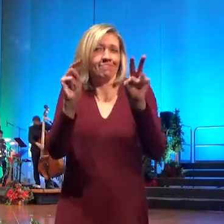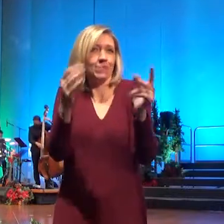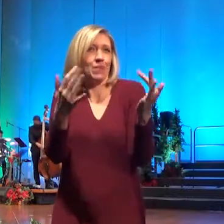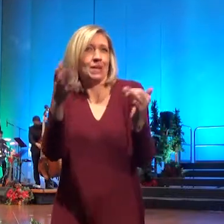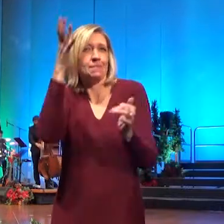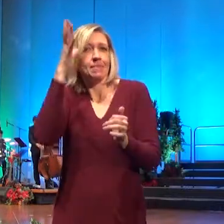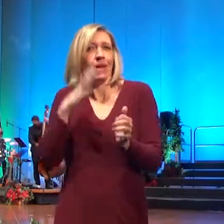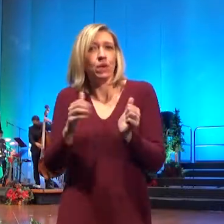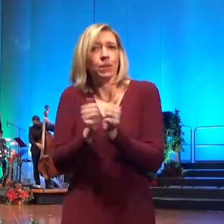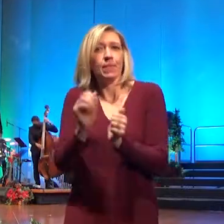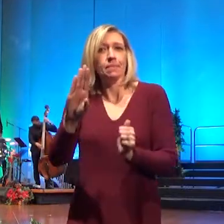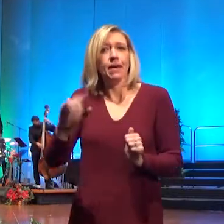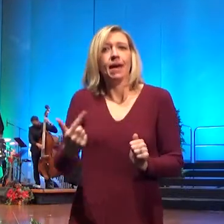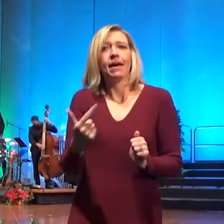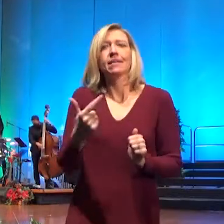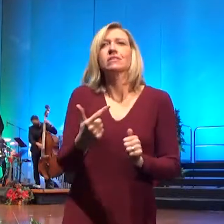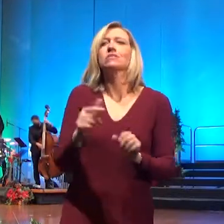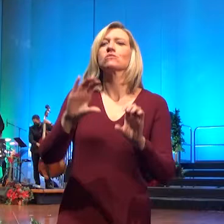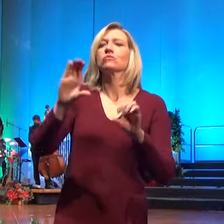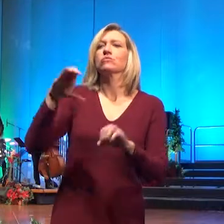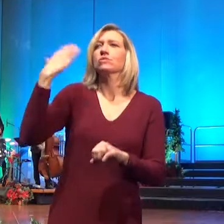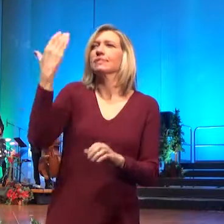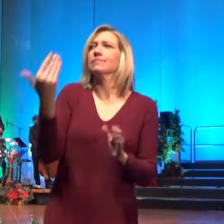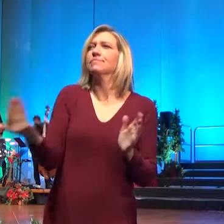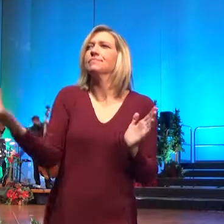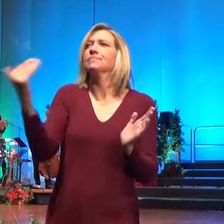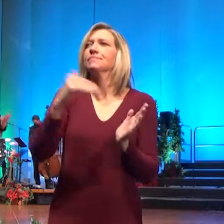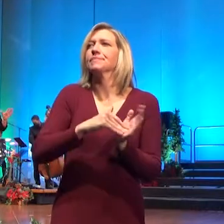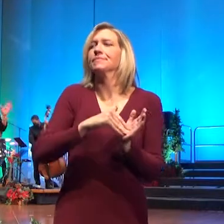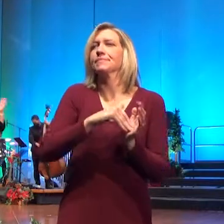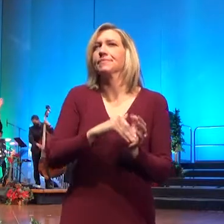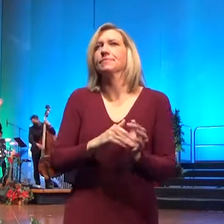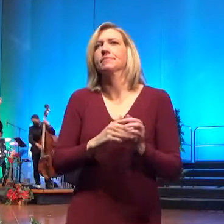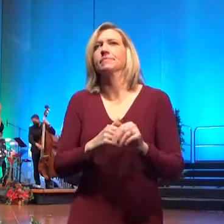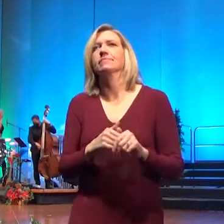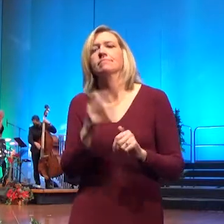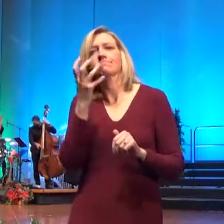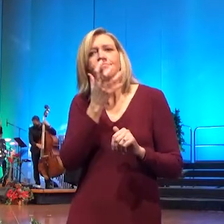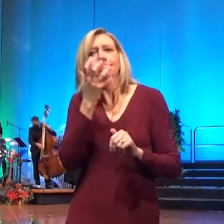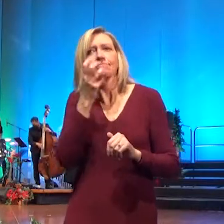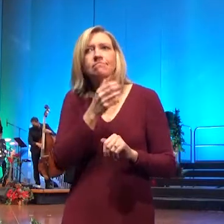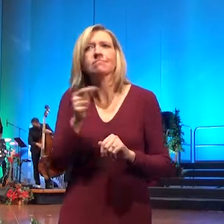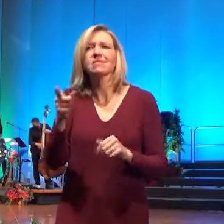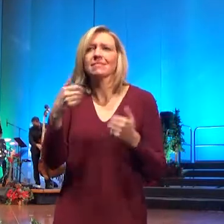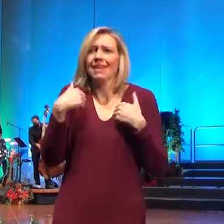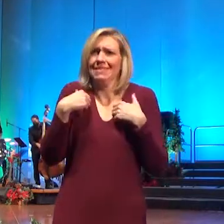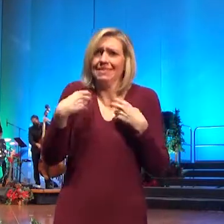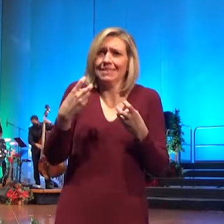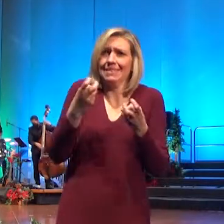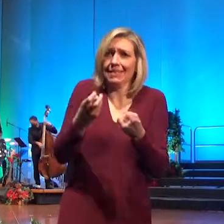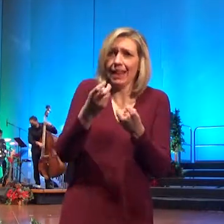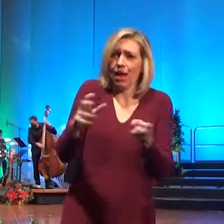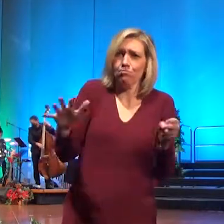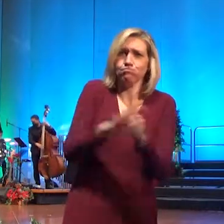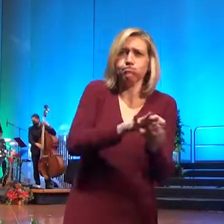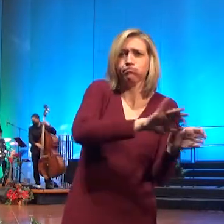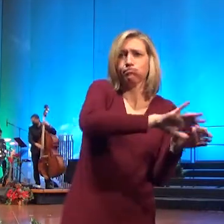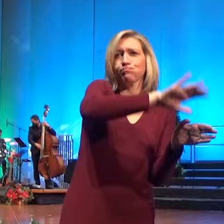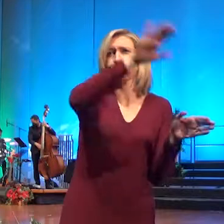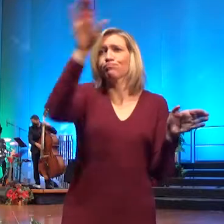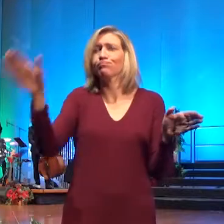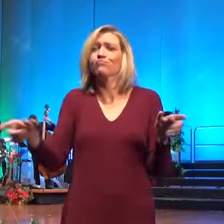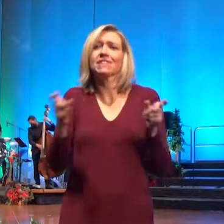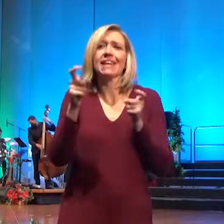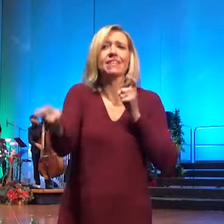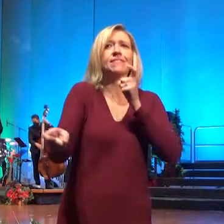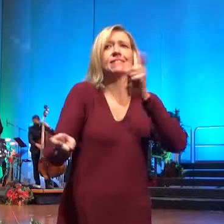for the man with the bag. Christmas is here again. Oh, he's got a sleigh full and it's not gonna